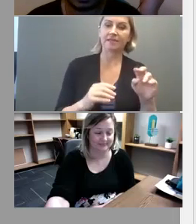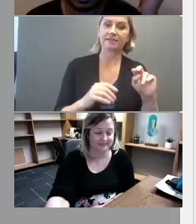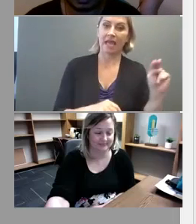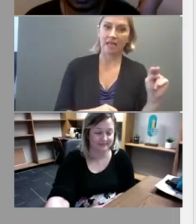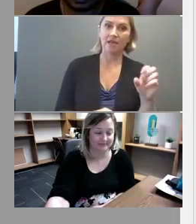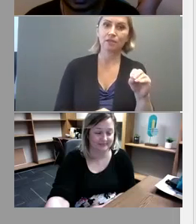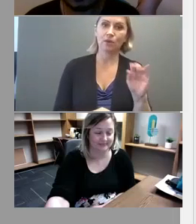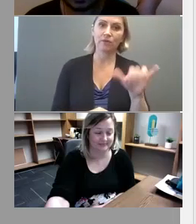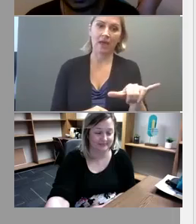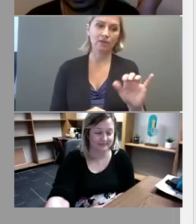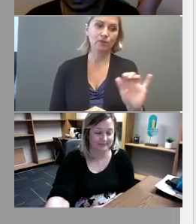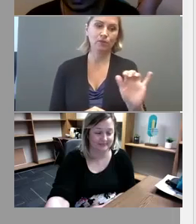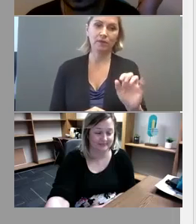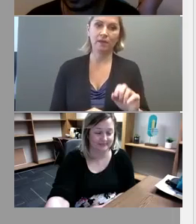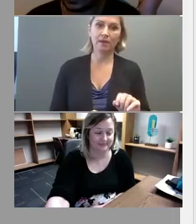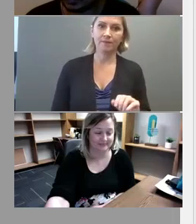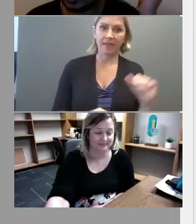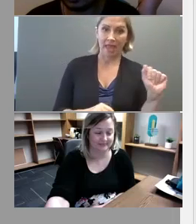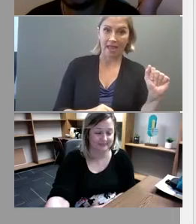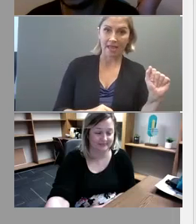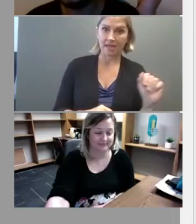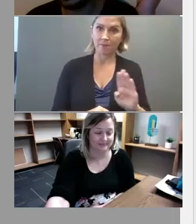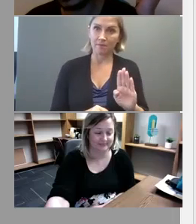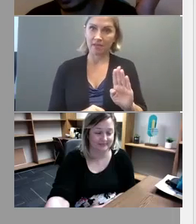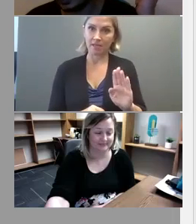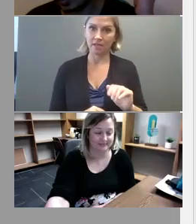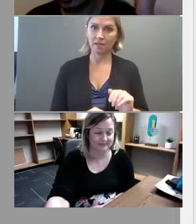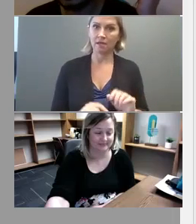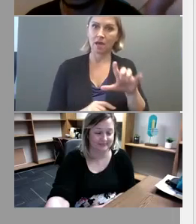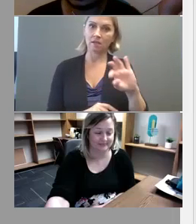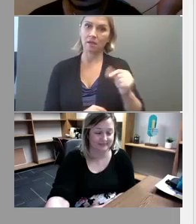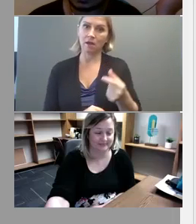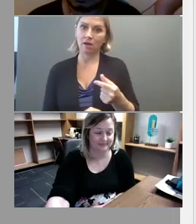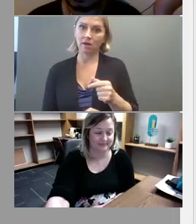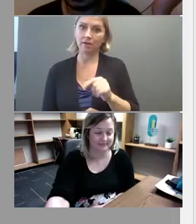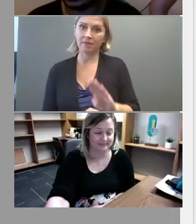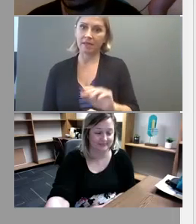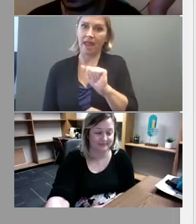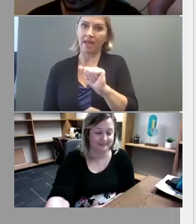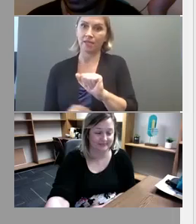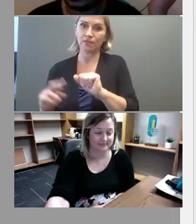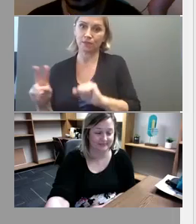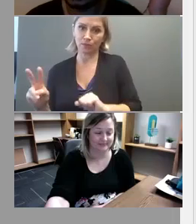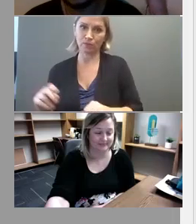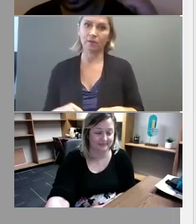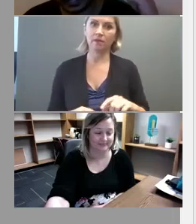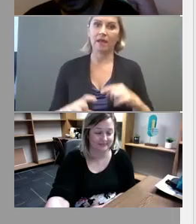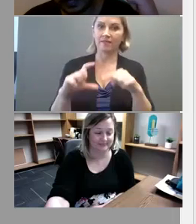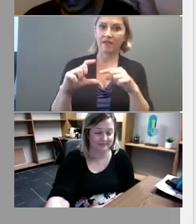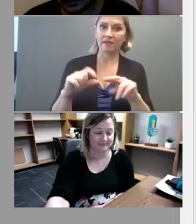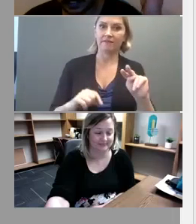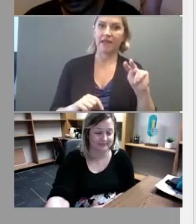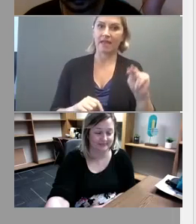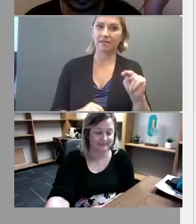well. A and b here is 4 and 2. Log base b of a is 2. That is theta of n squared. So